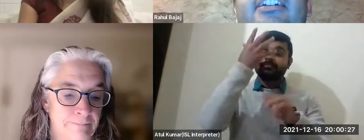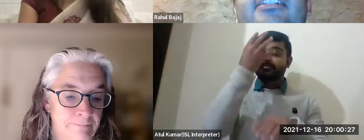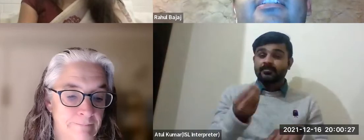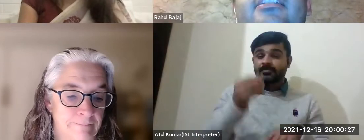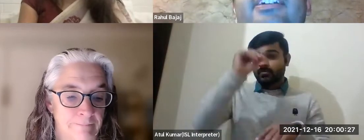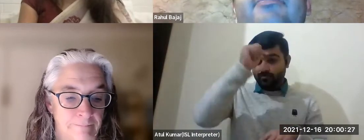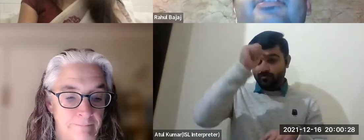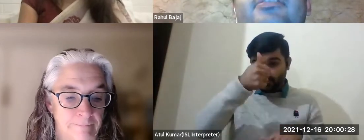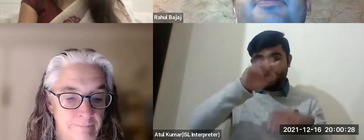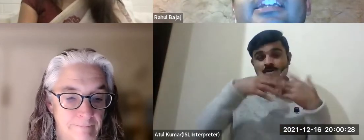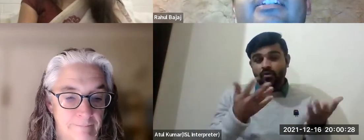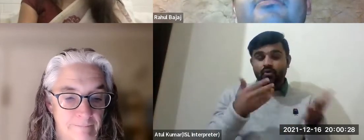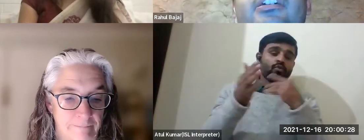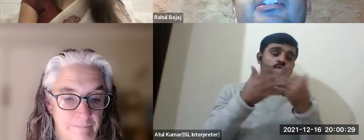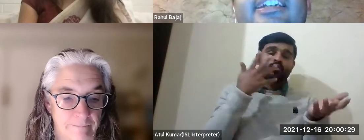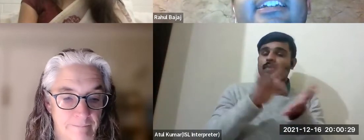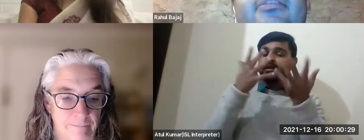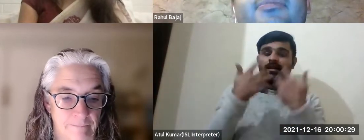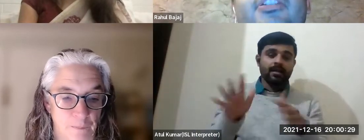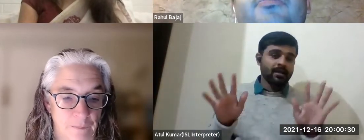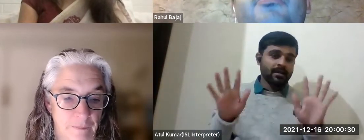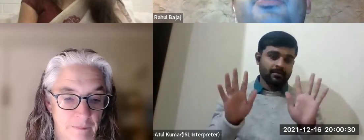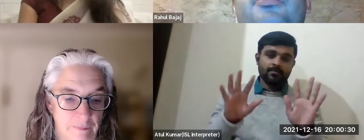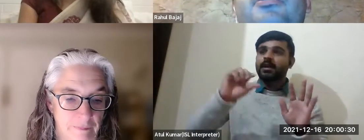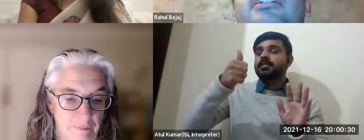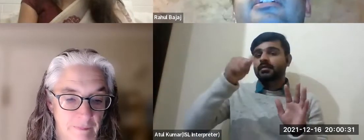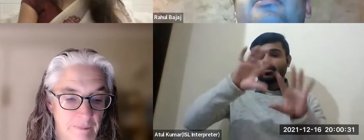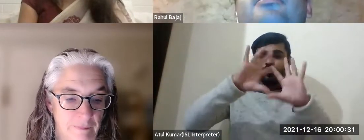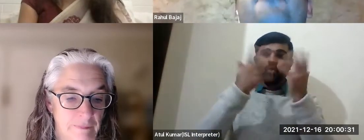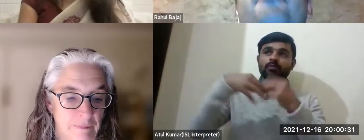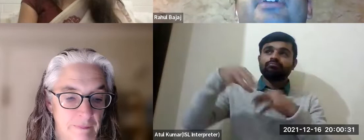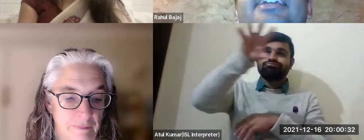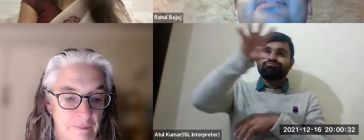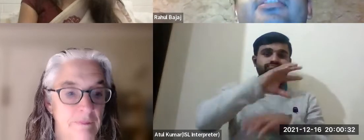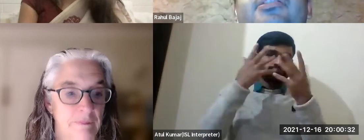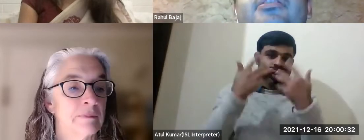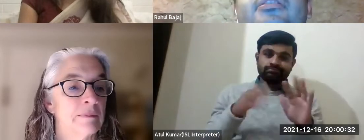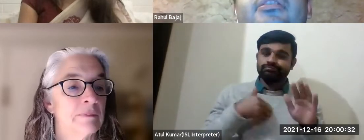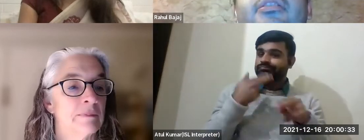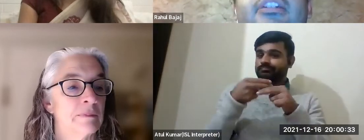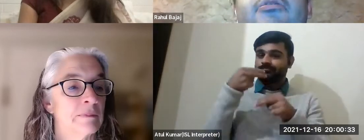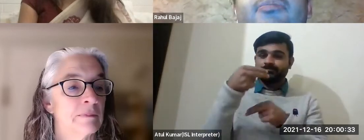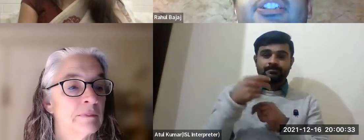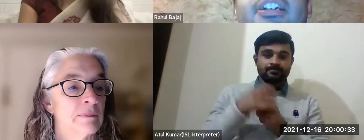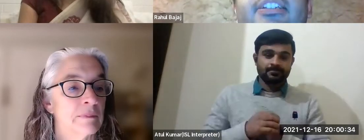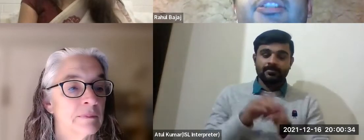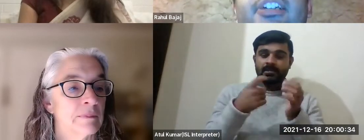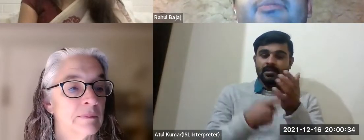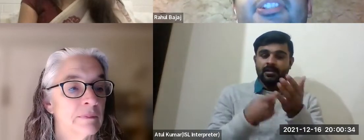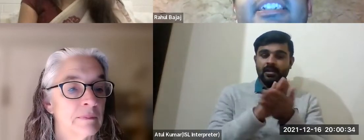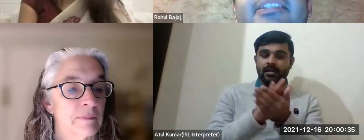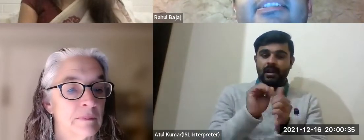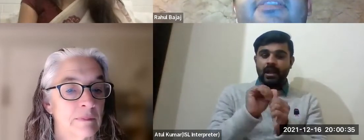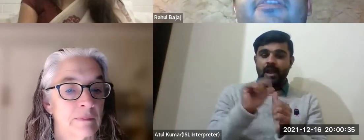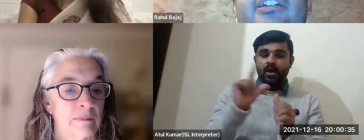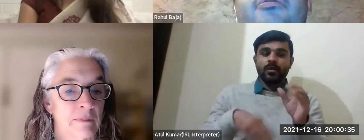India and wherever you are in any other part of the world, my name is Rahul Bajaj. I'm